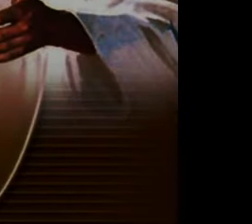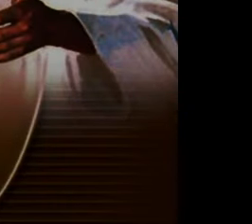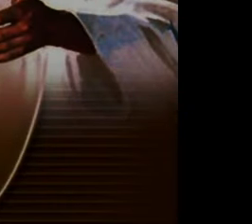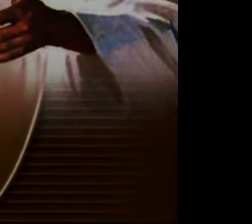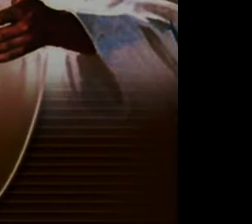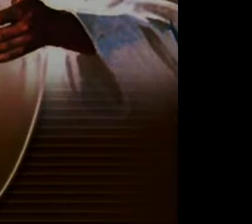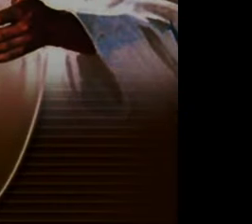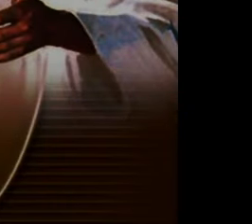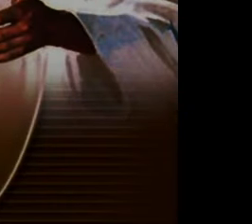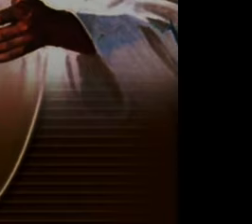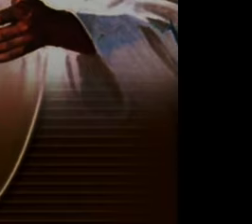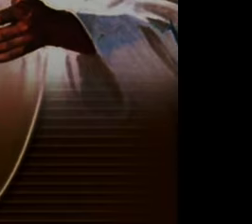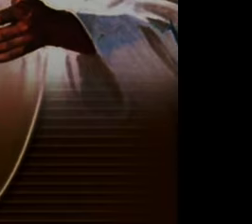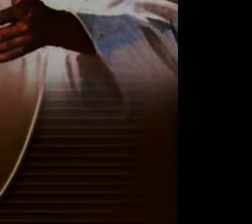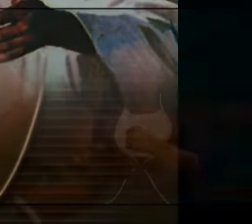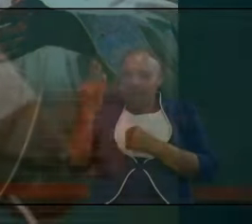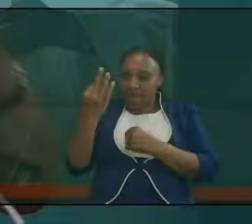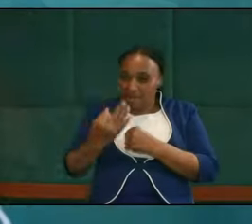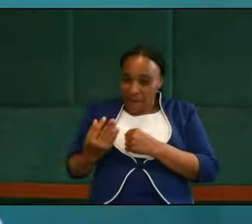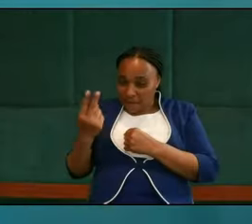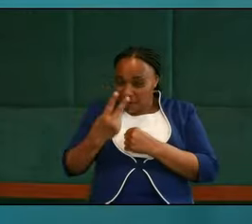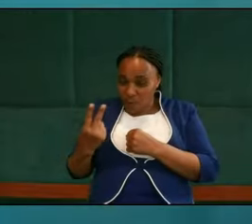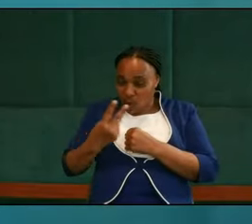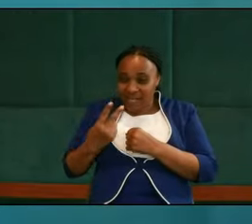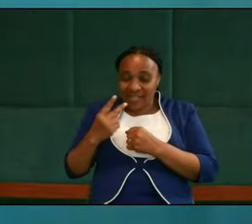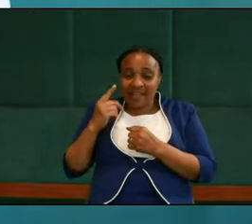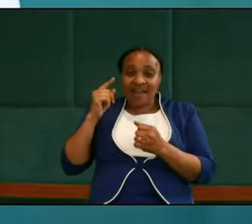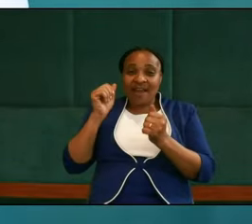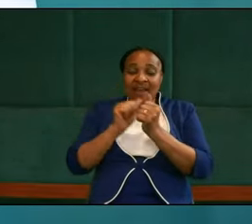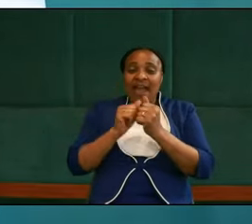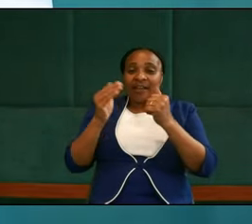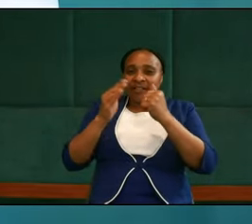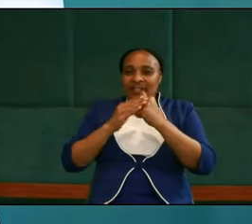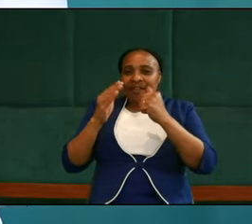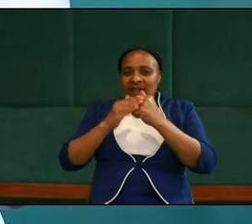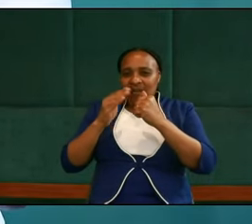February, 1999. I was baptized.